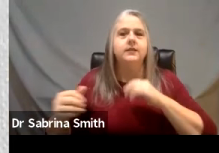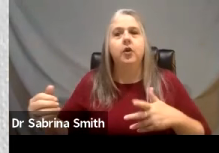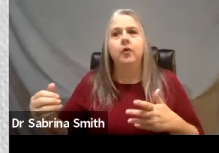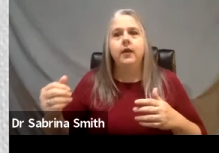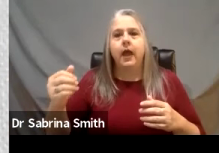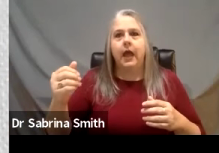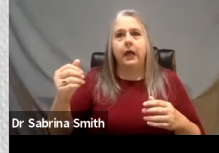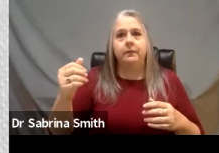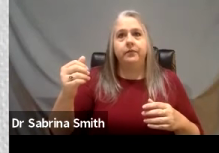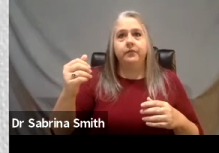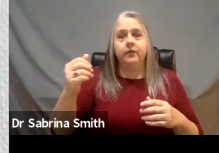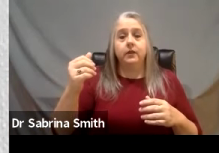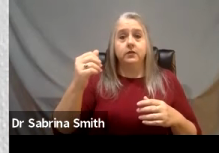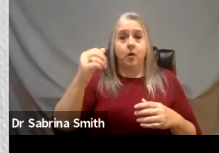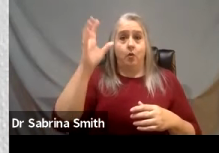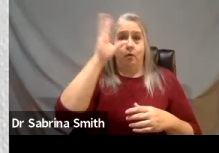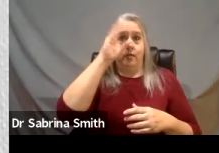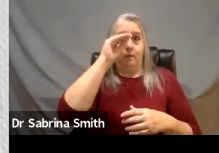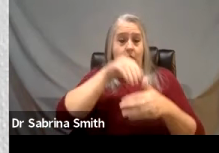okay? So,